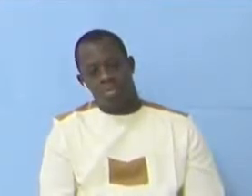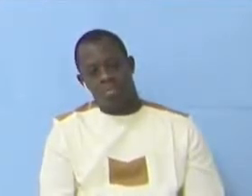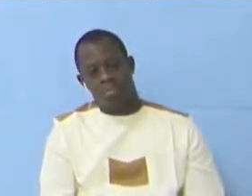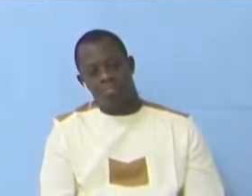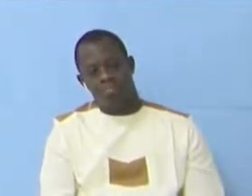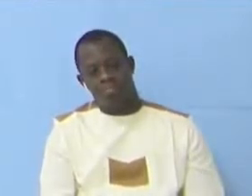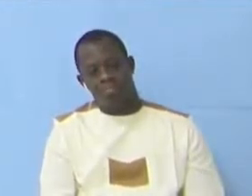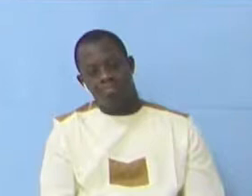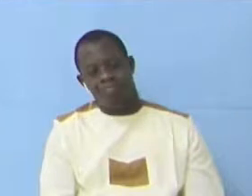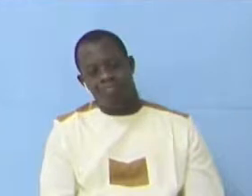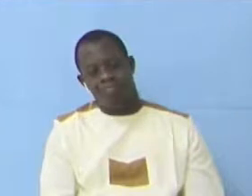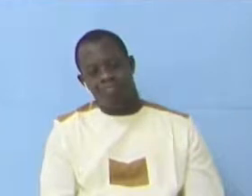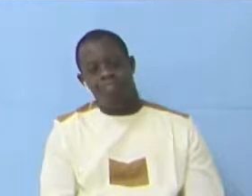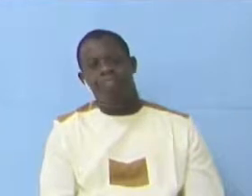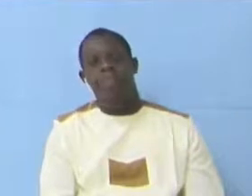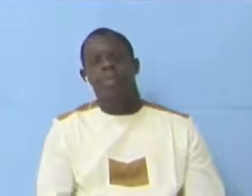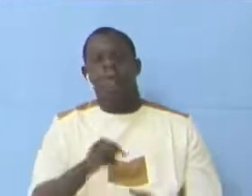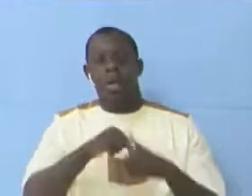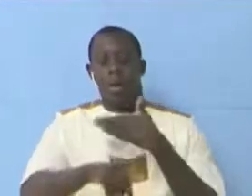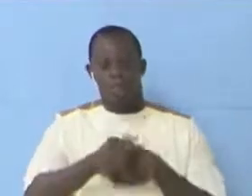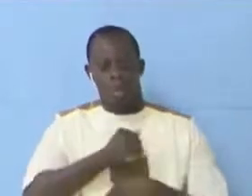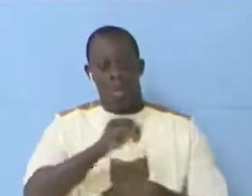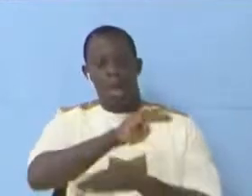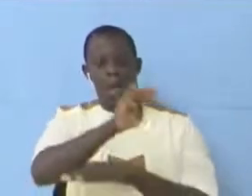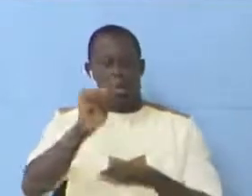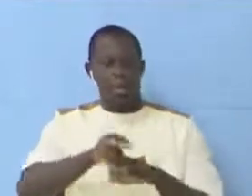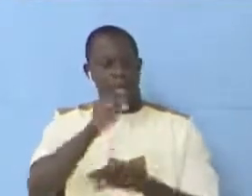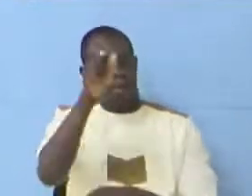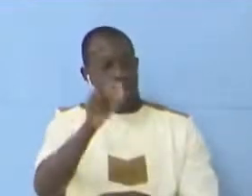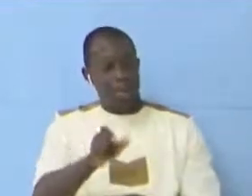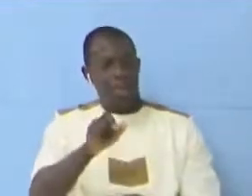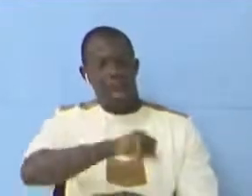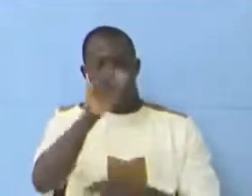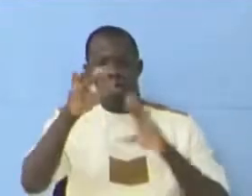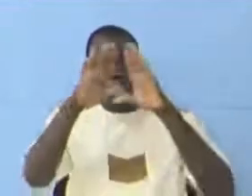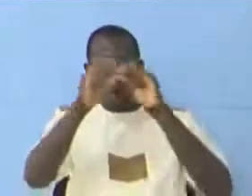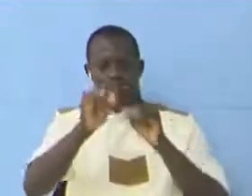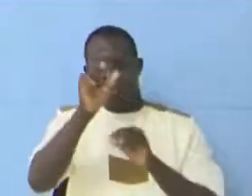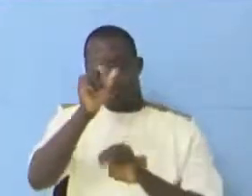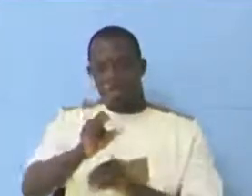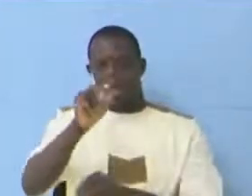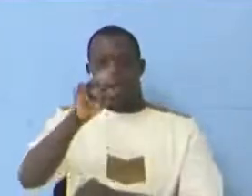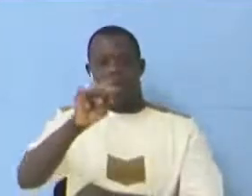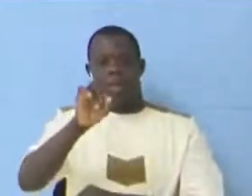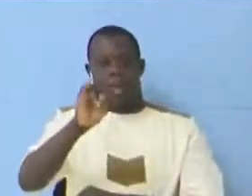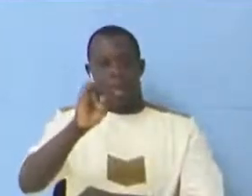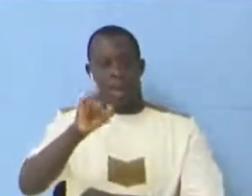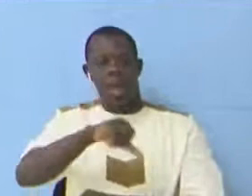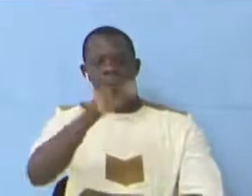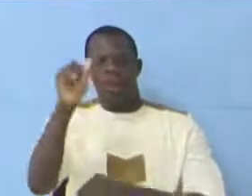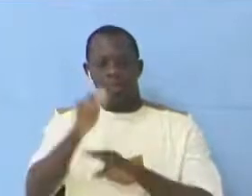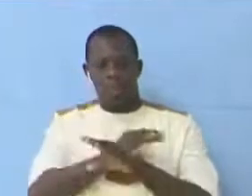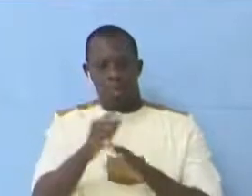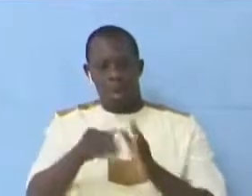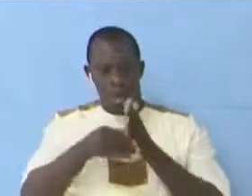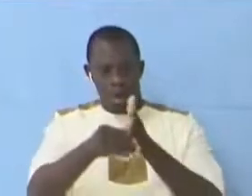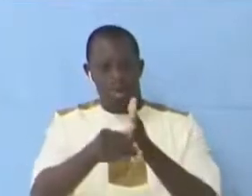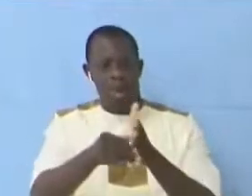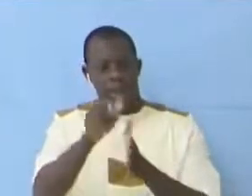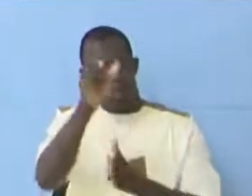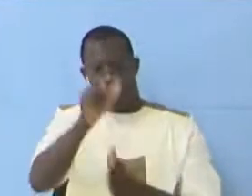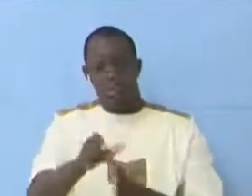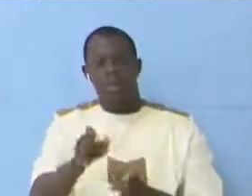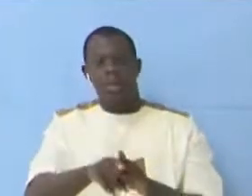del. In my capacity as a human being and as an officer of the NIA and at some point as a commander,